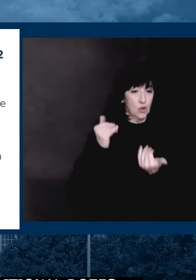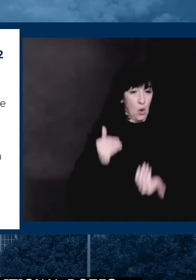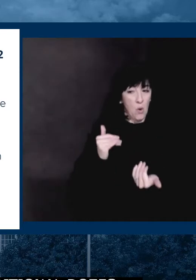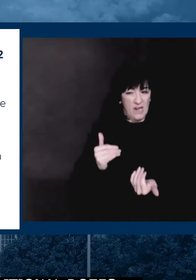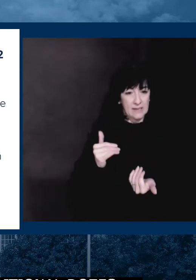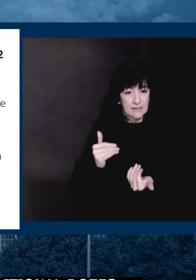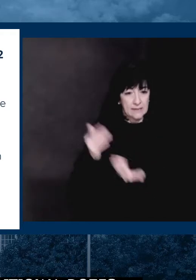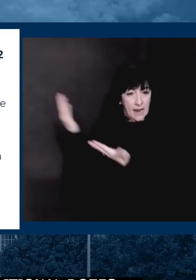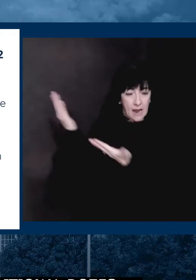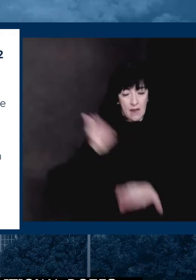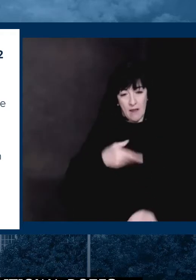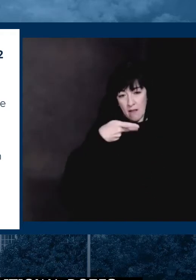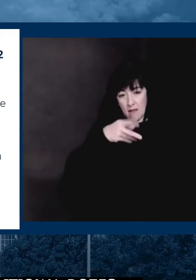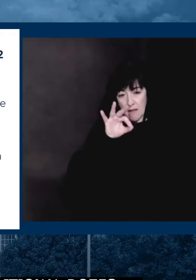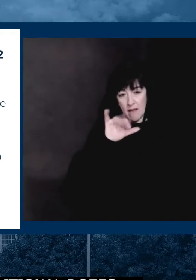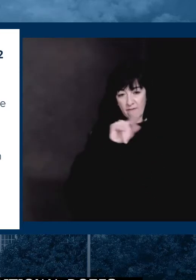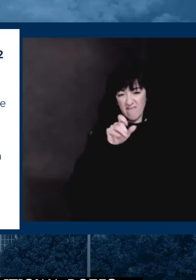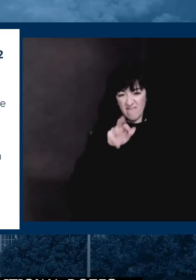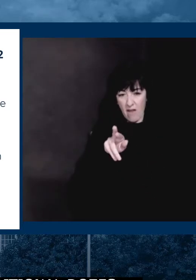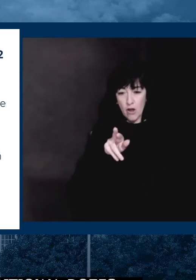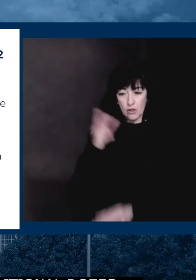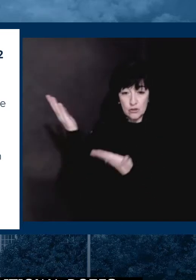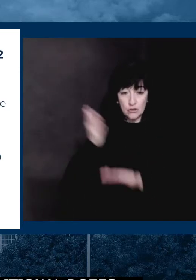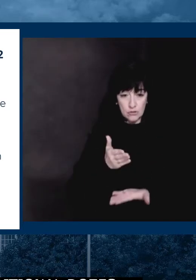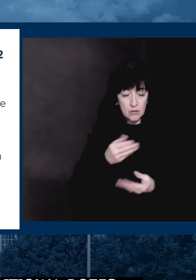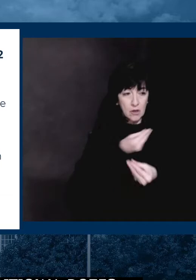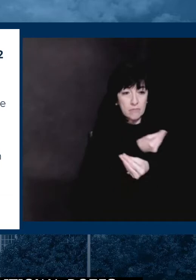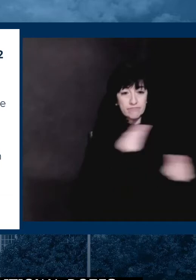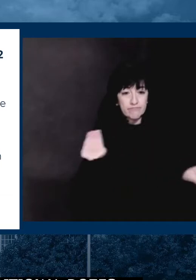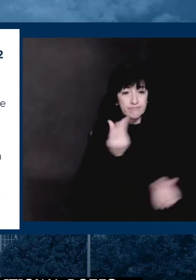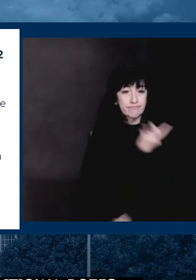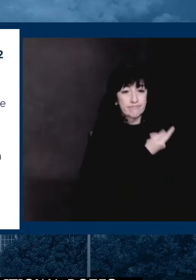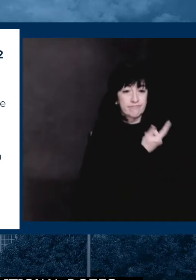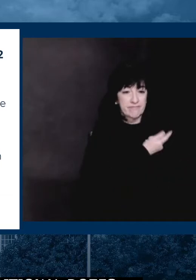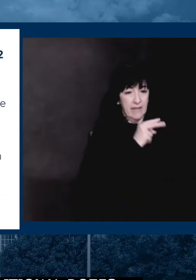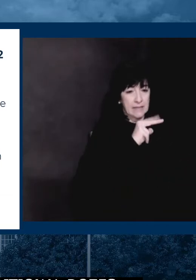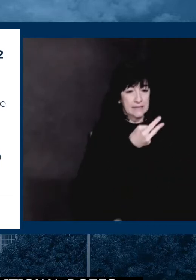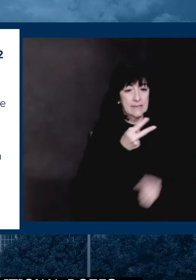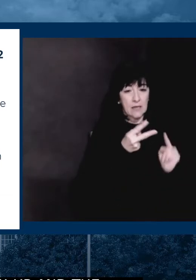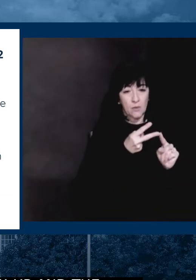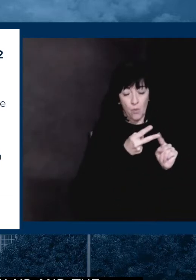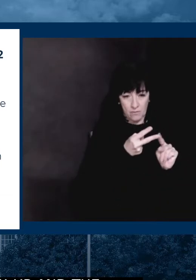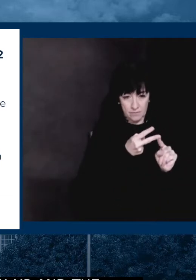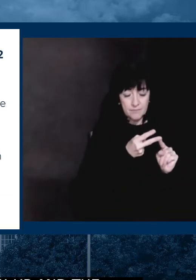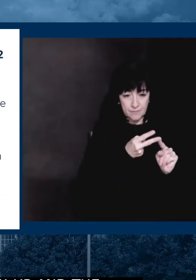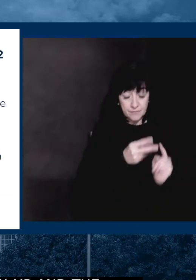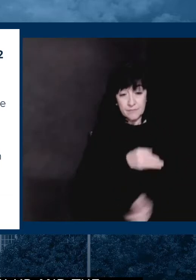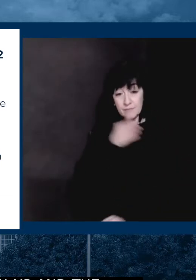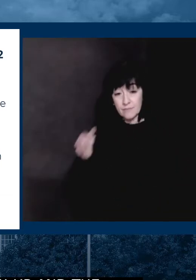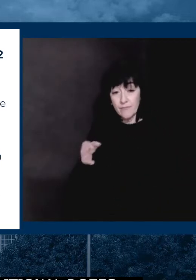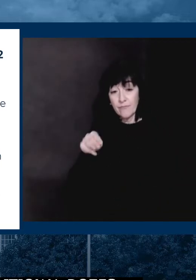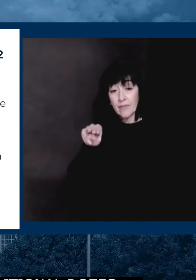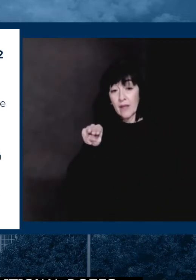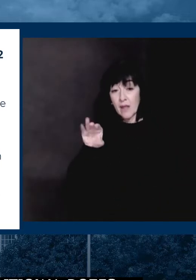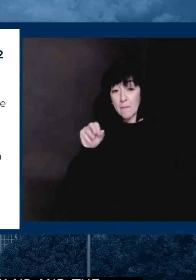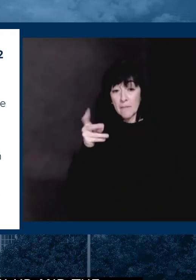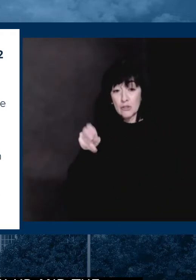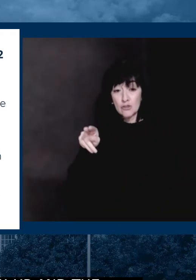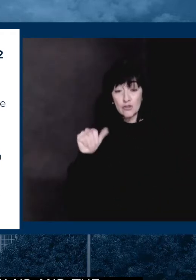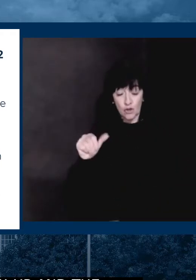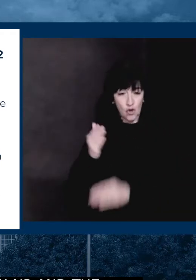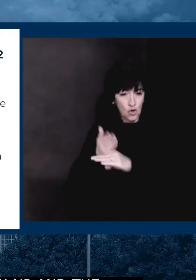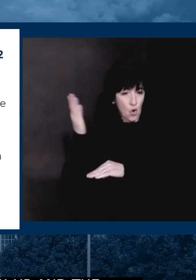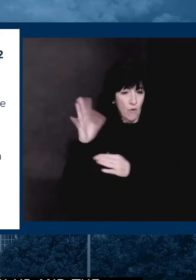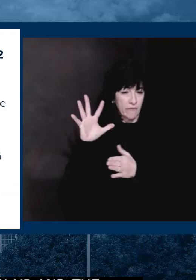the Pfizer vaccine. And for this week, we have Moderna vaccine, 5,800 doses of Moderna vaccine, which is going